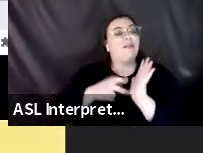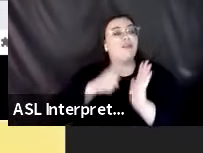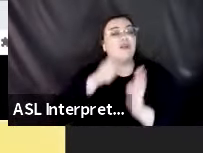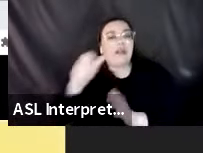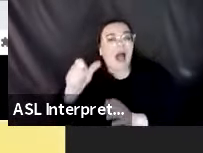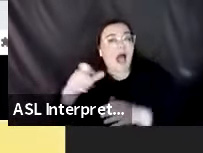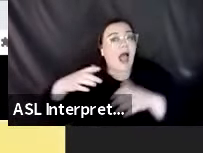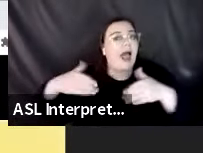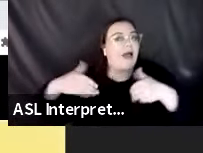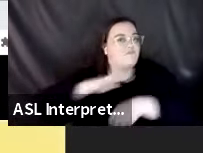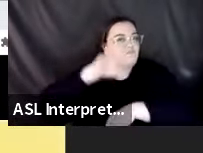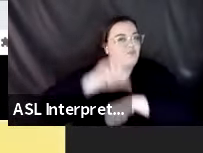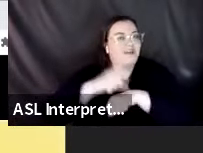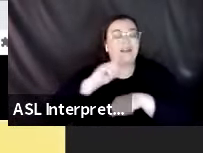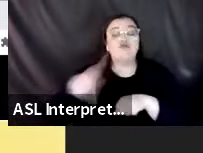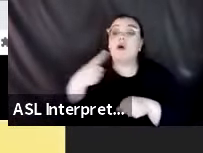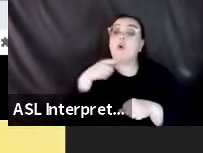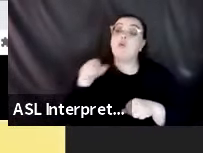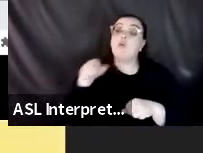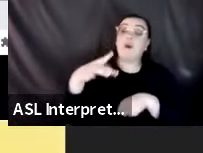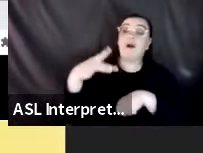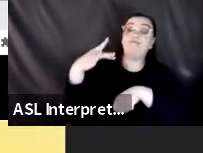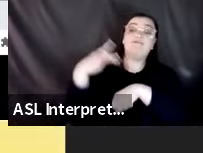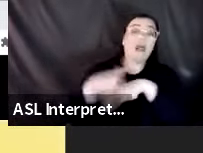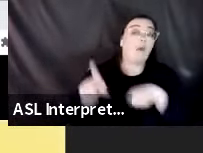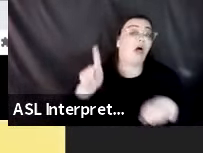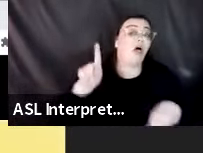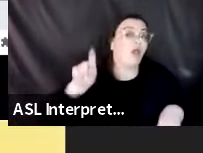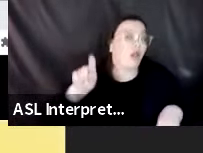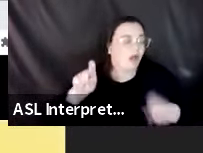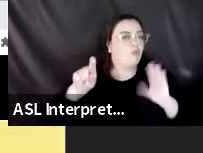to be using you, there's no additional monies due to you.